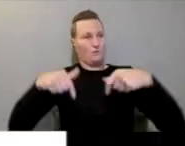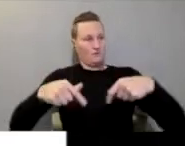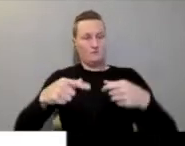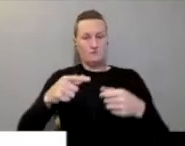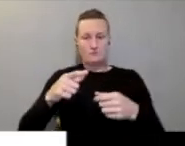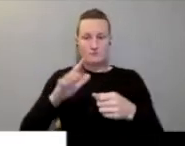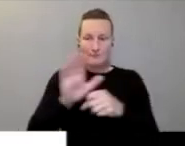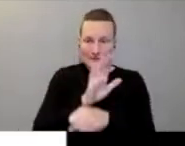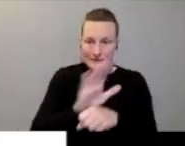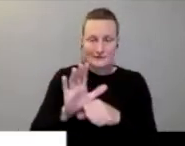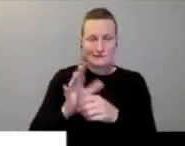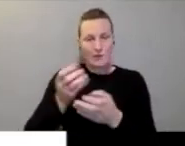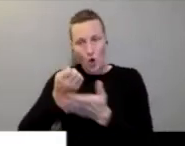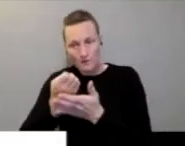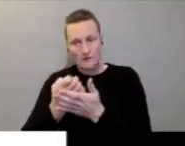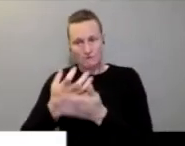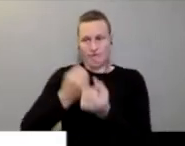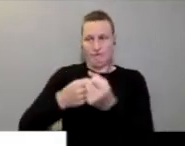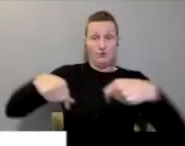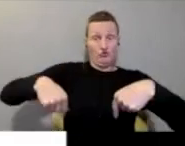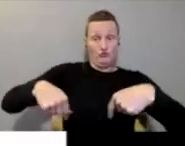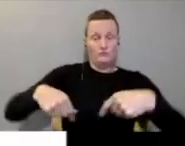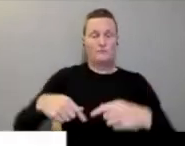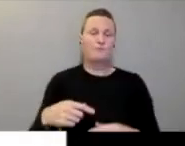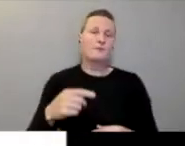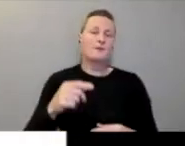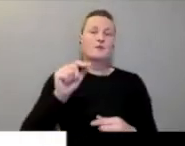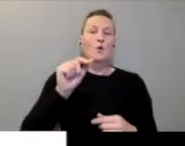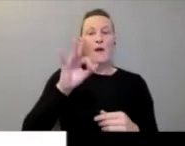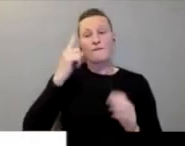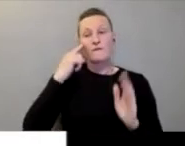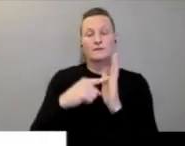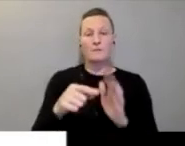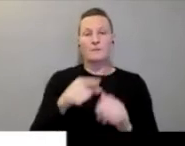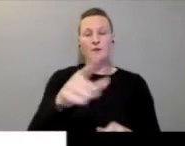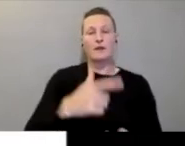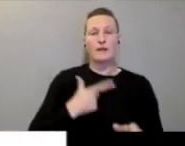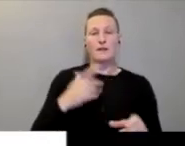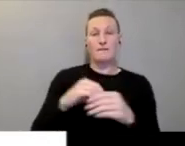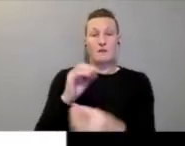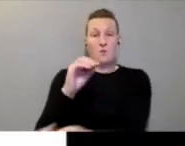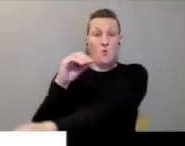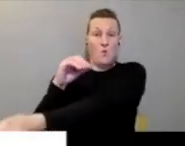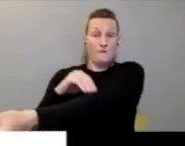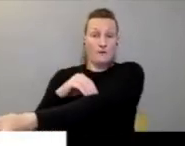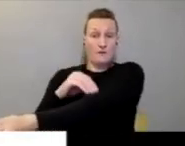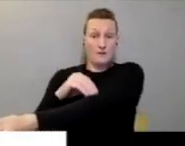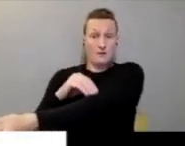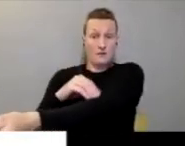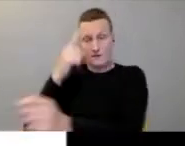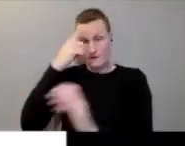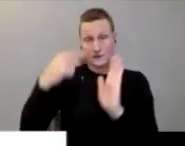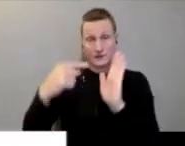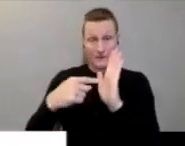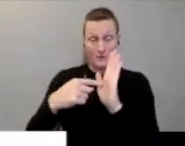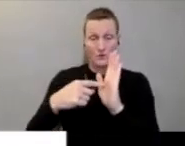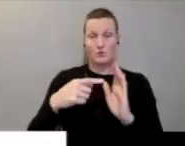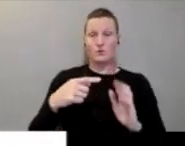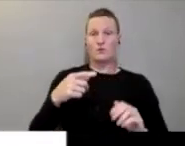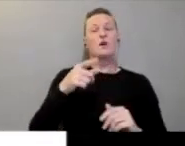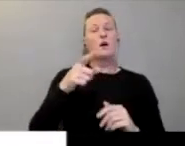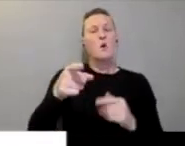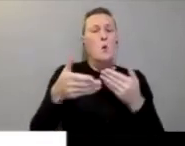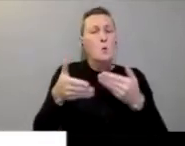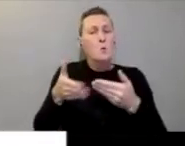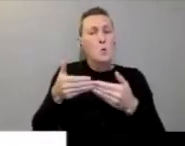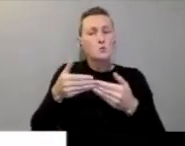So if you're in Oakville, potentially you could be eligible for an independent project at Nuit Blanche because you're close. You